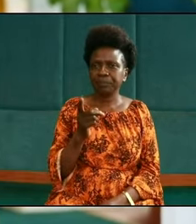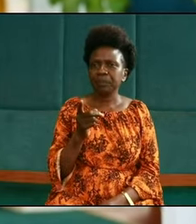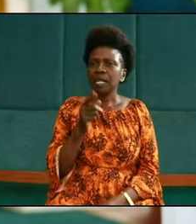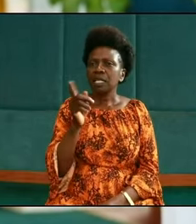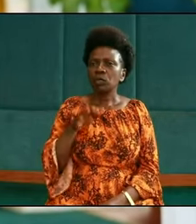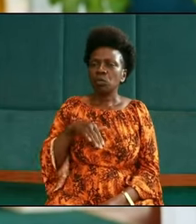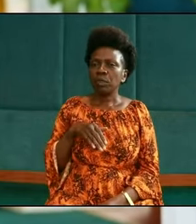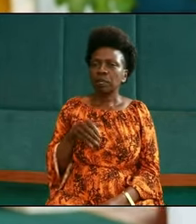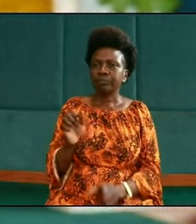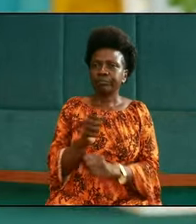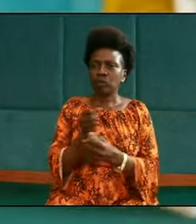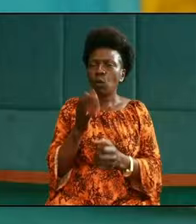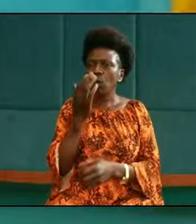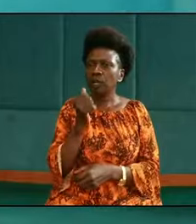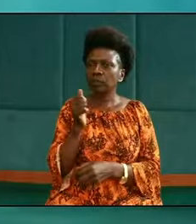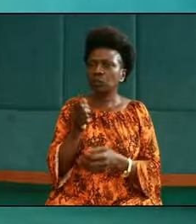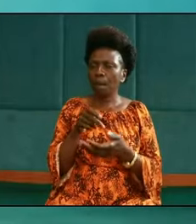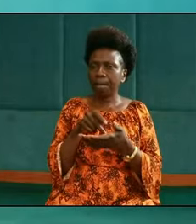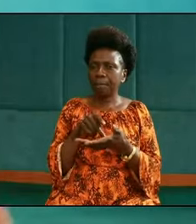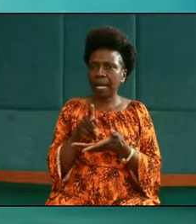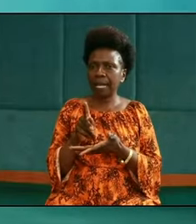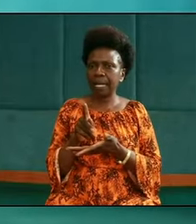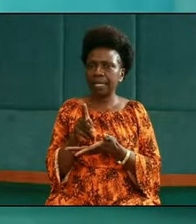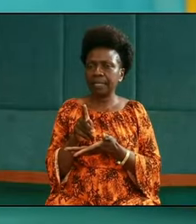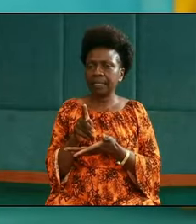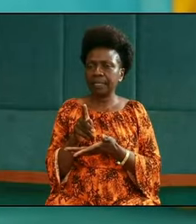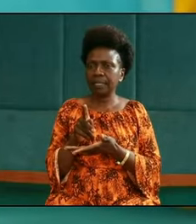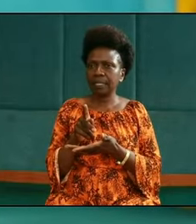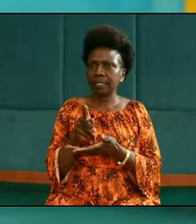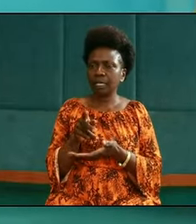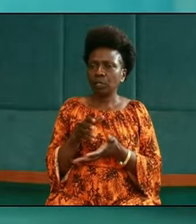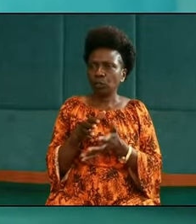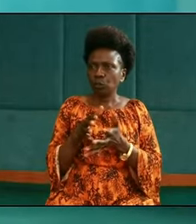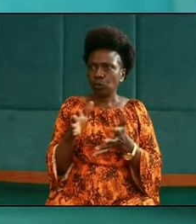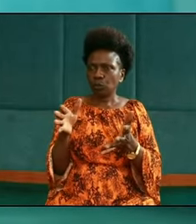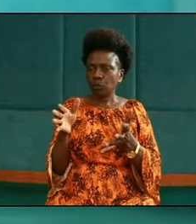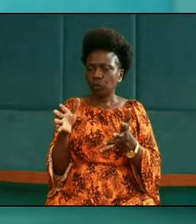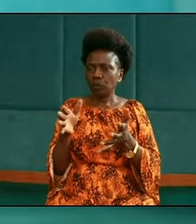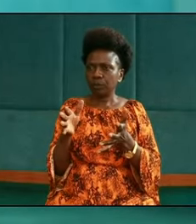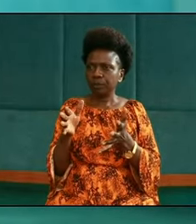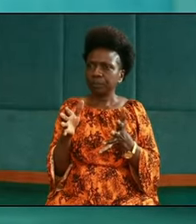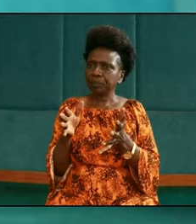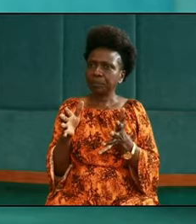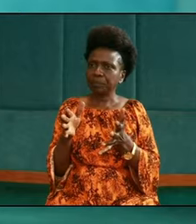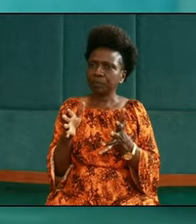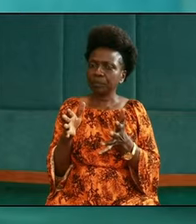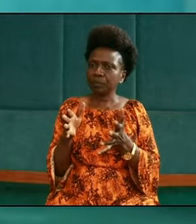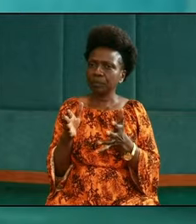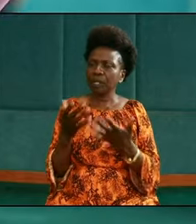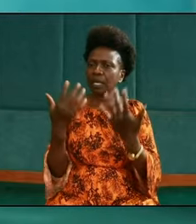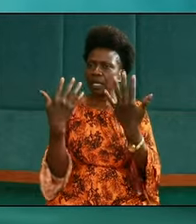This woman did not want to buy a huge block of